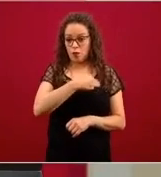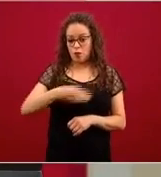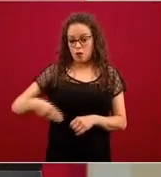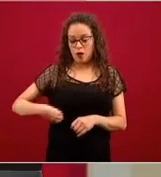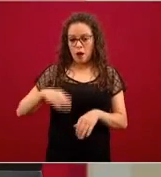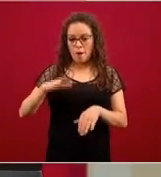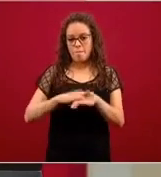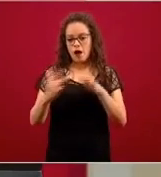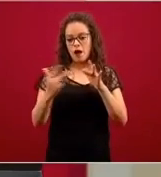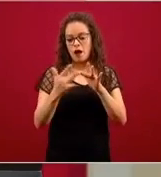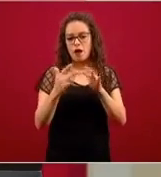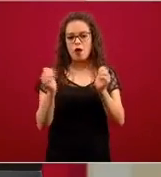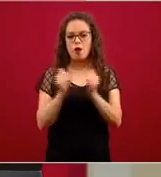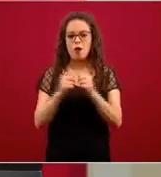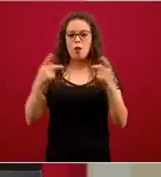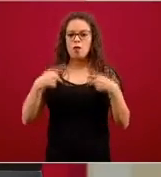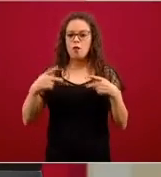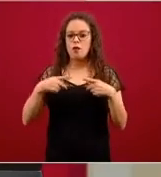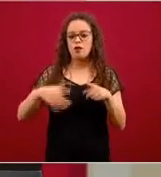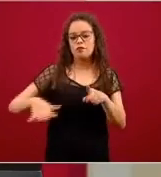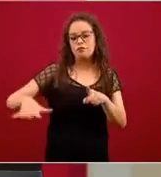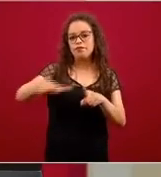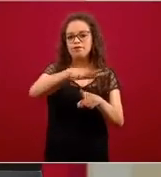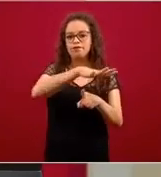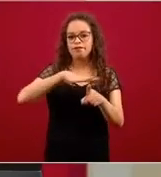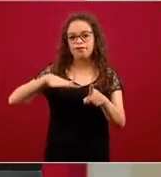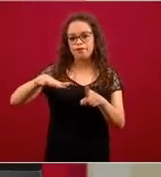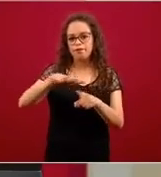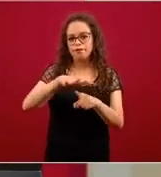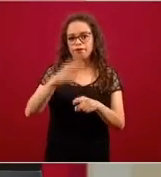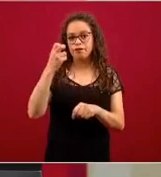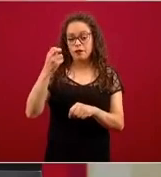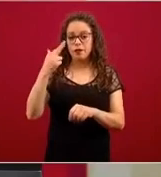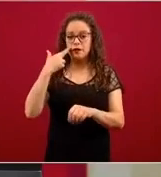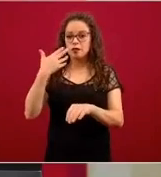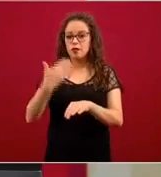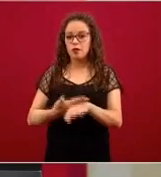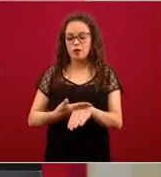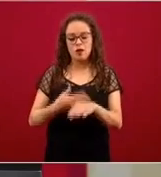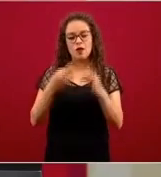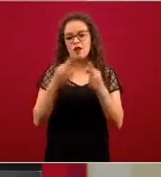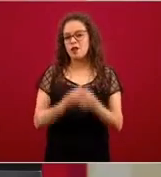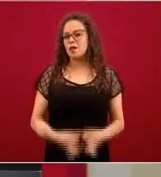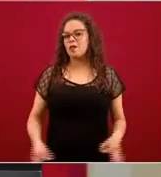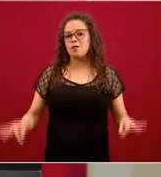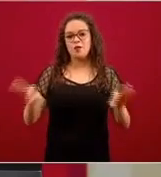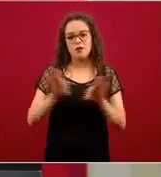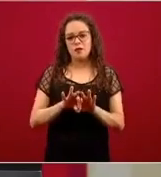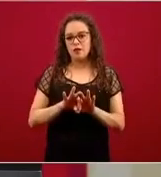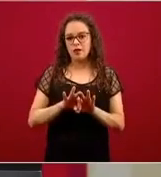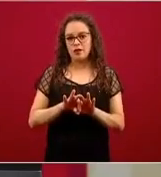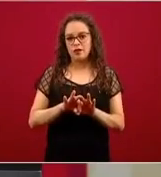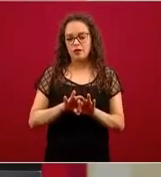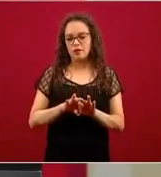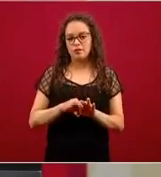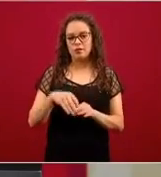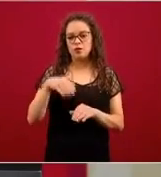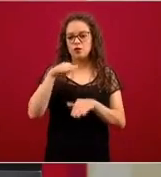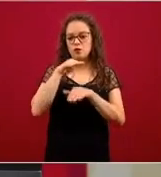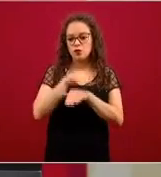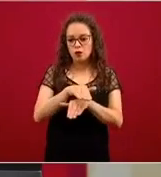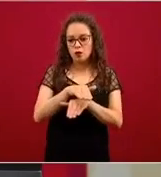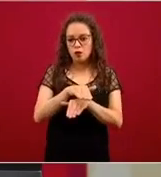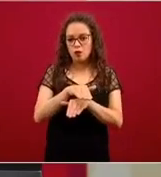municipalities, the municipal authorities also have a very important role to fulfill. That involves